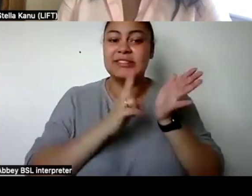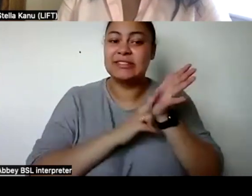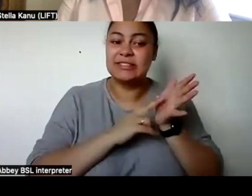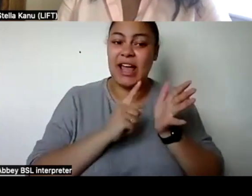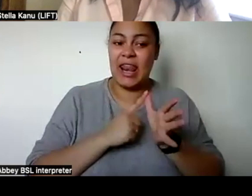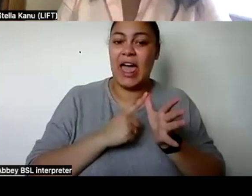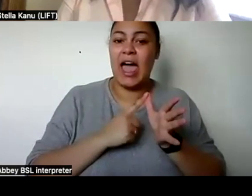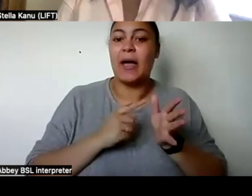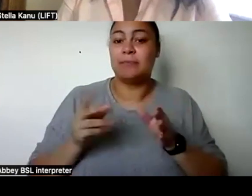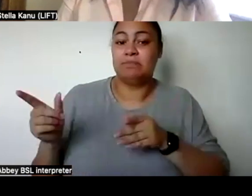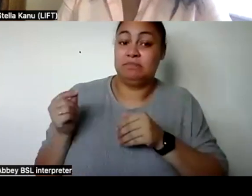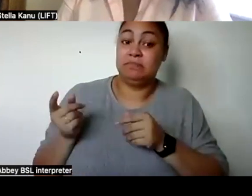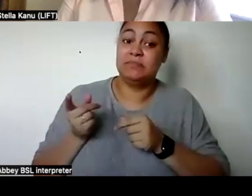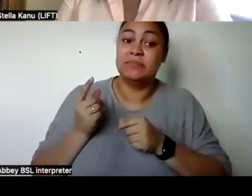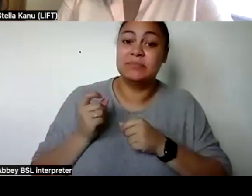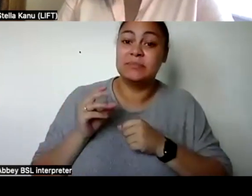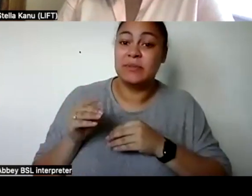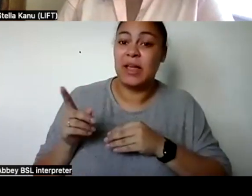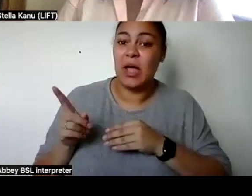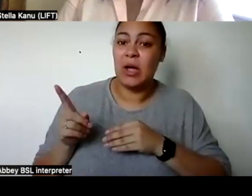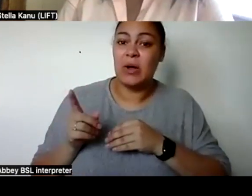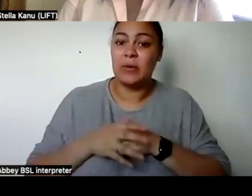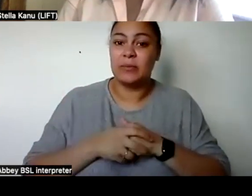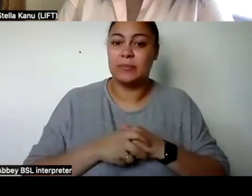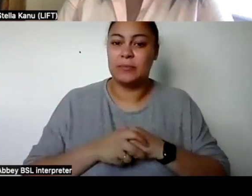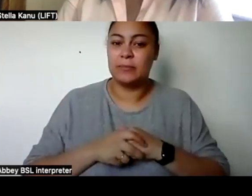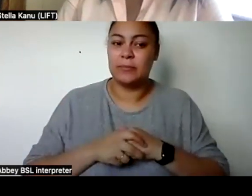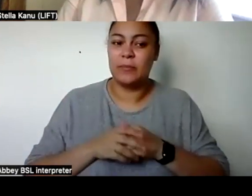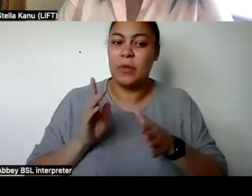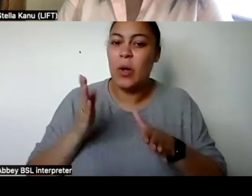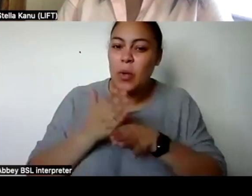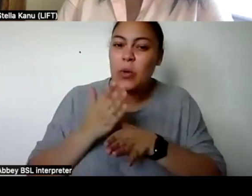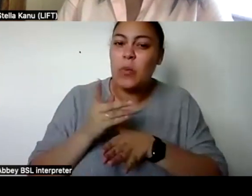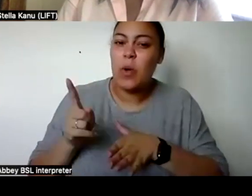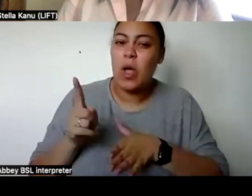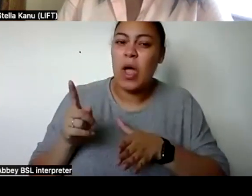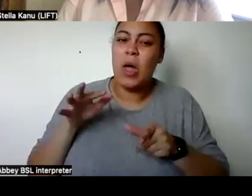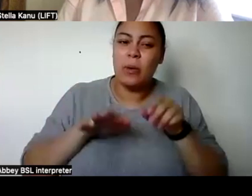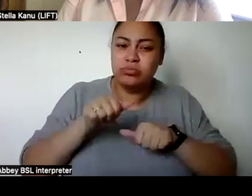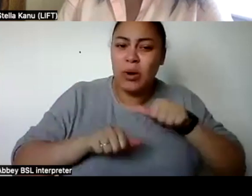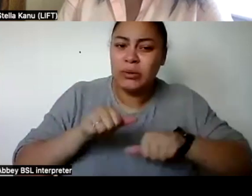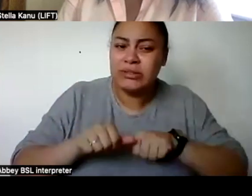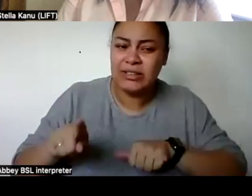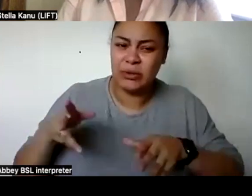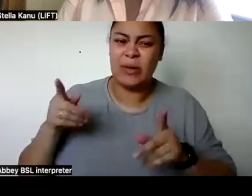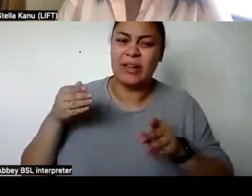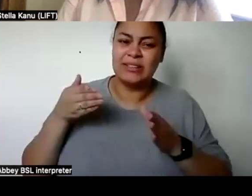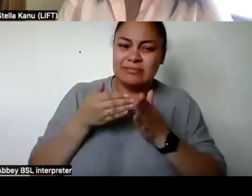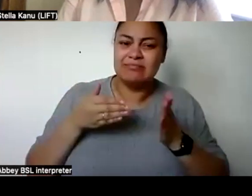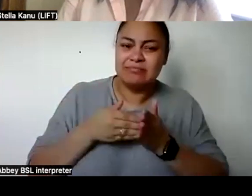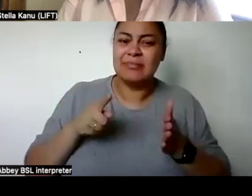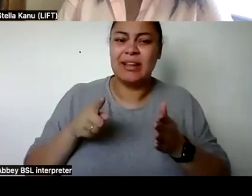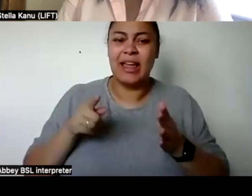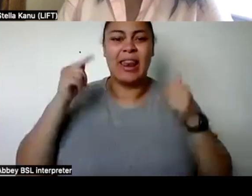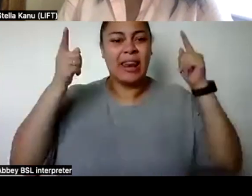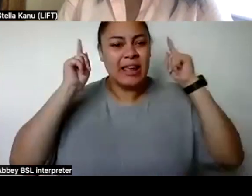you've introduced at Pavilion and the process that you went through of interrogating the leadership model there and